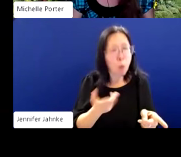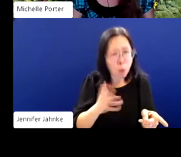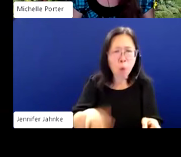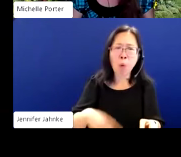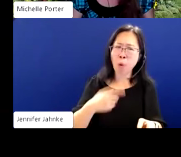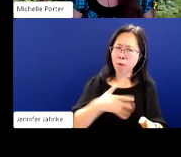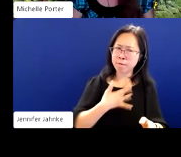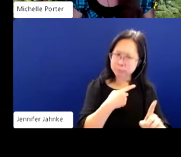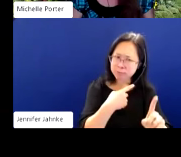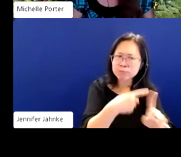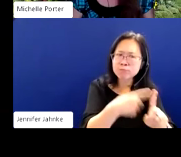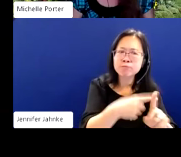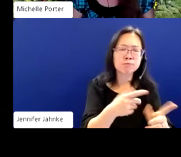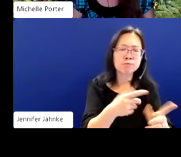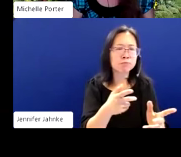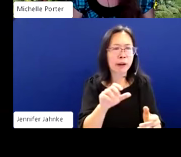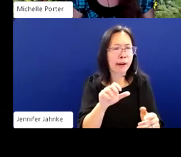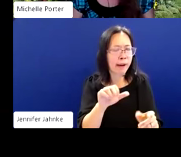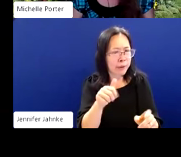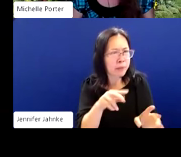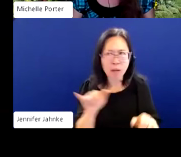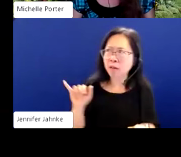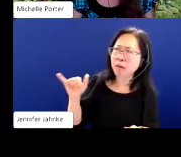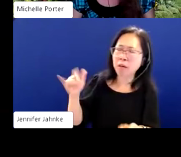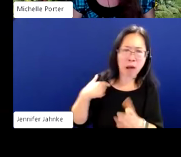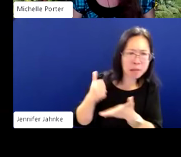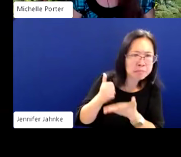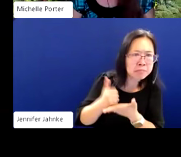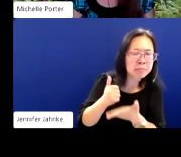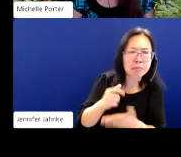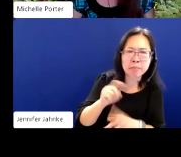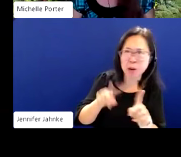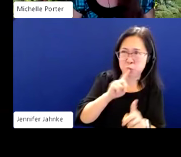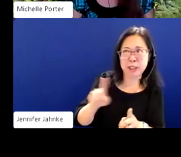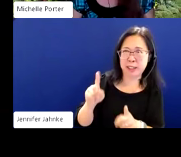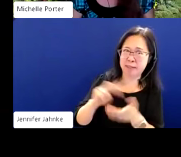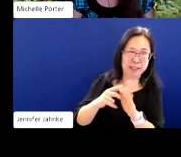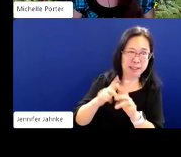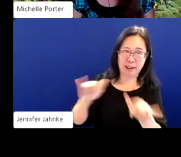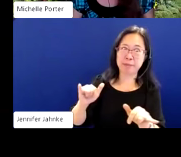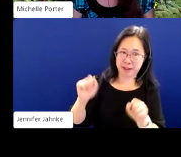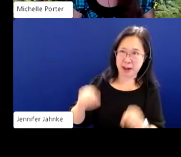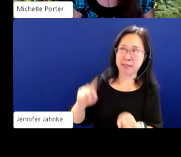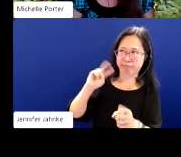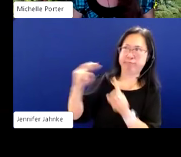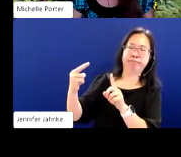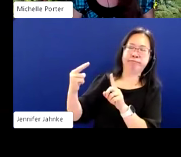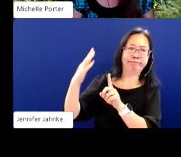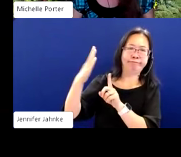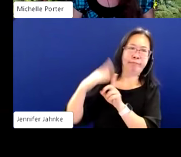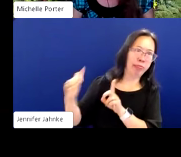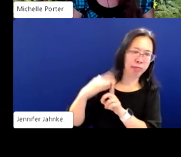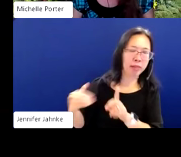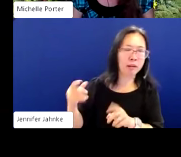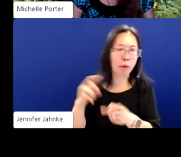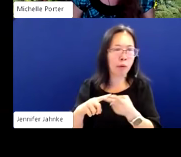be perceived as positive by some individuals, but in fact, it might be over accommodating